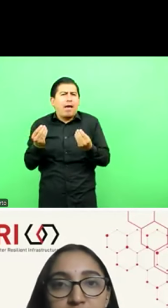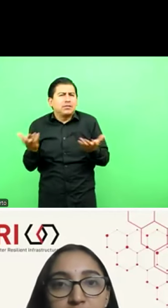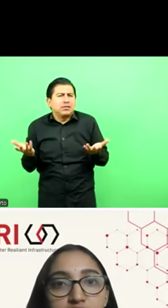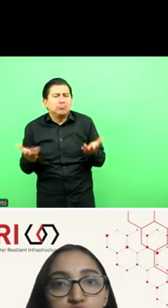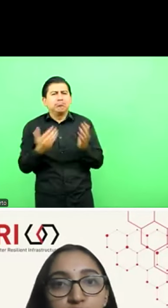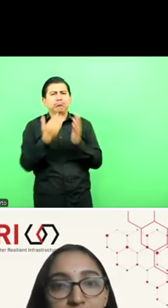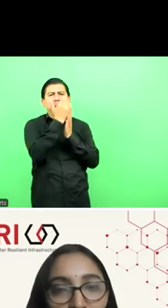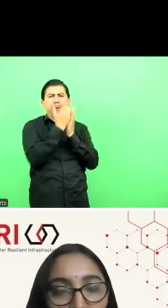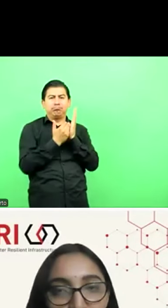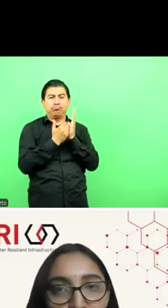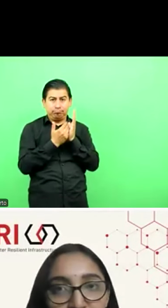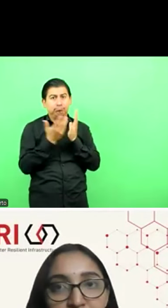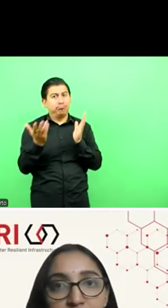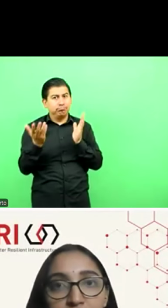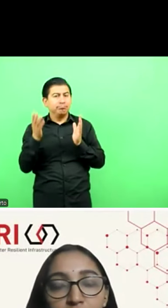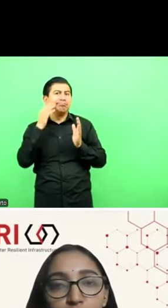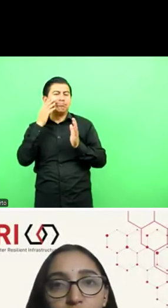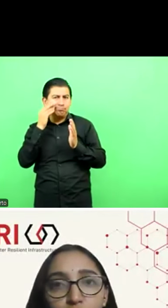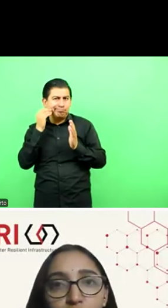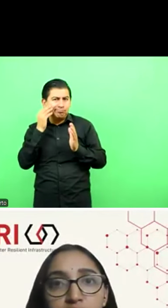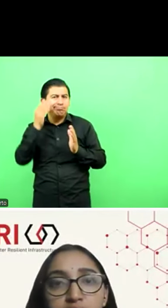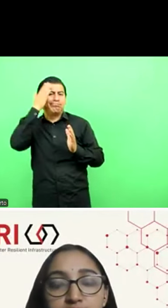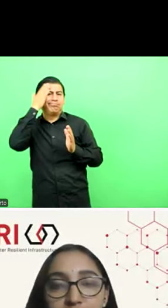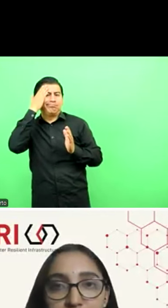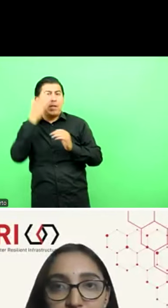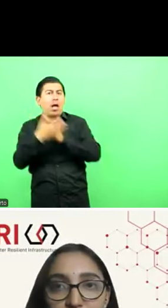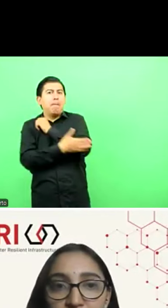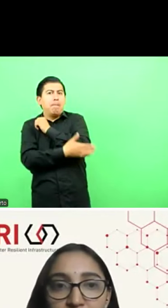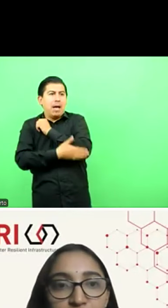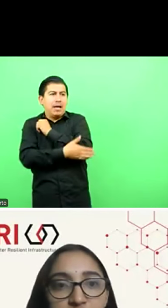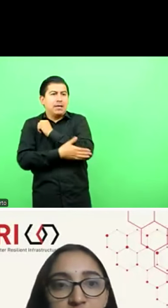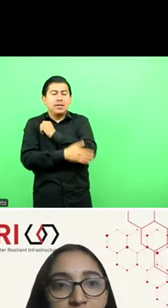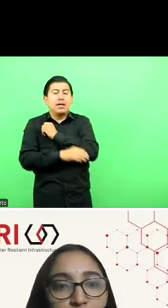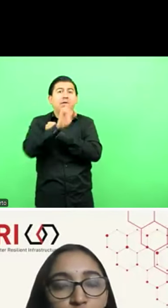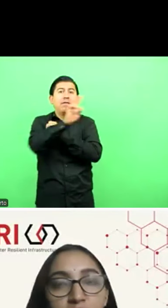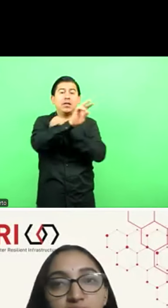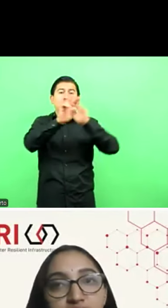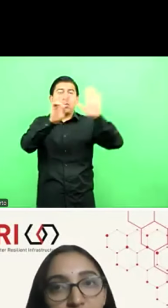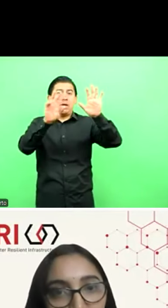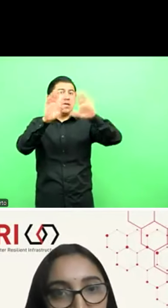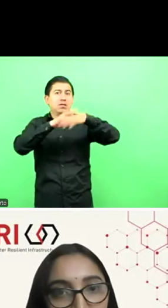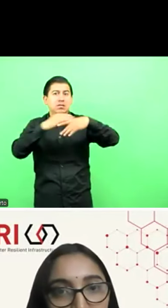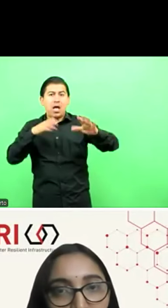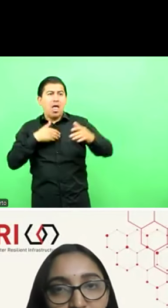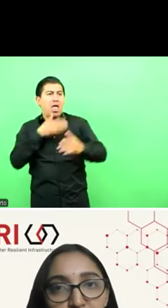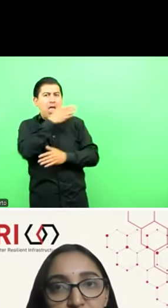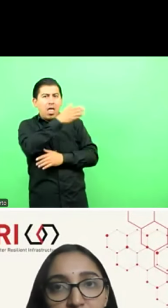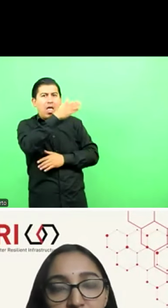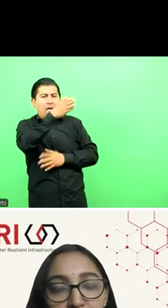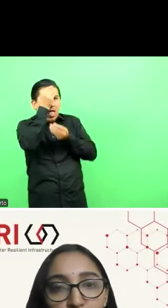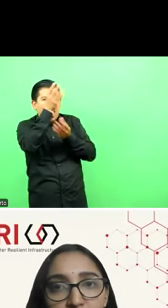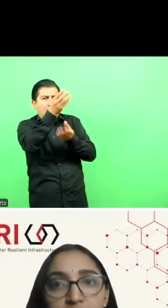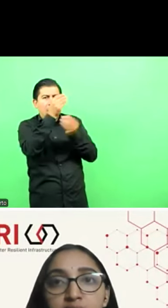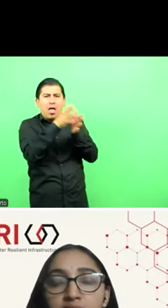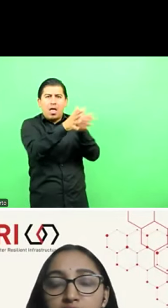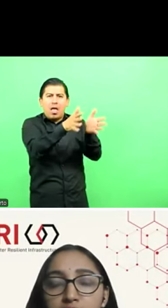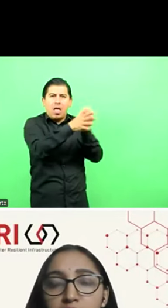across 29 countries. Now our sectors of intervention include power sector resilience,